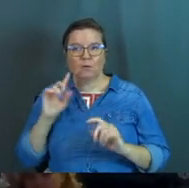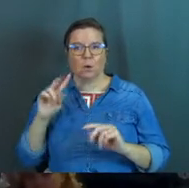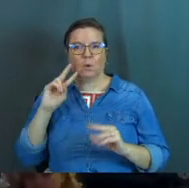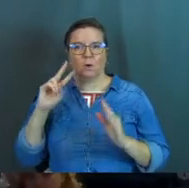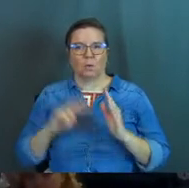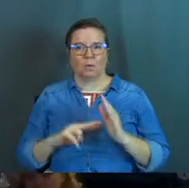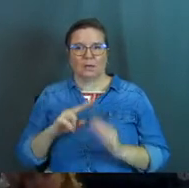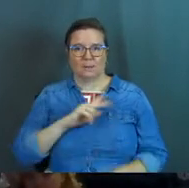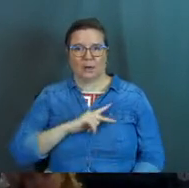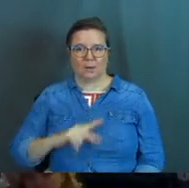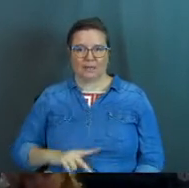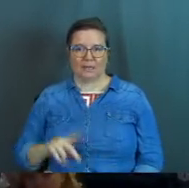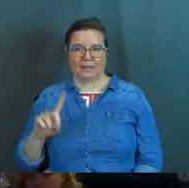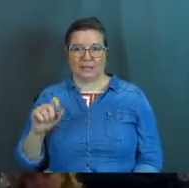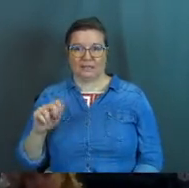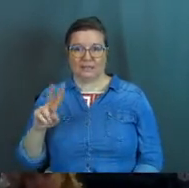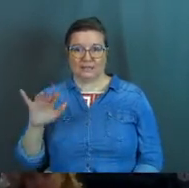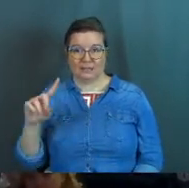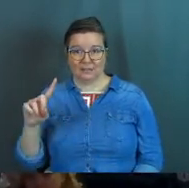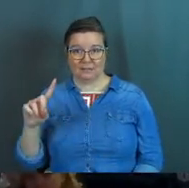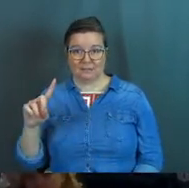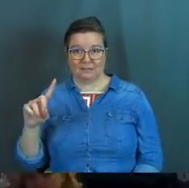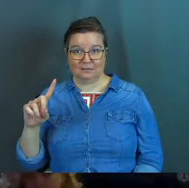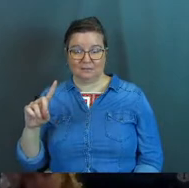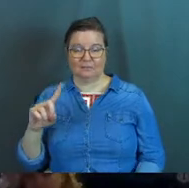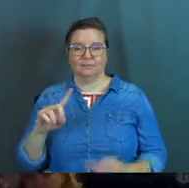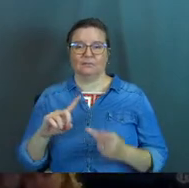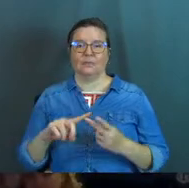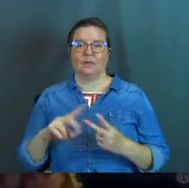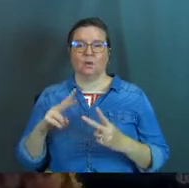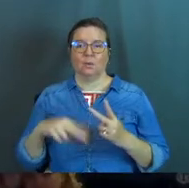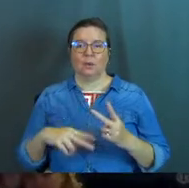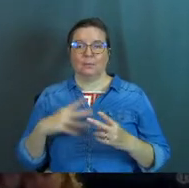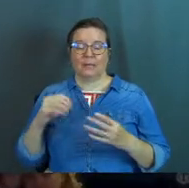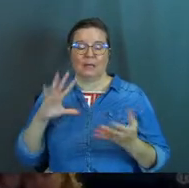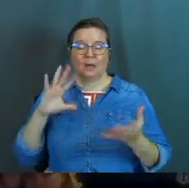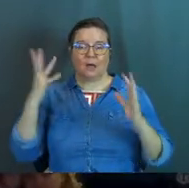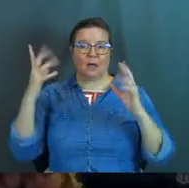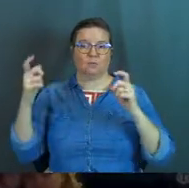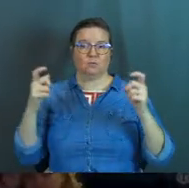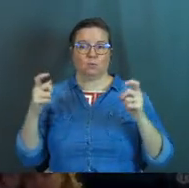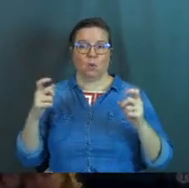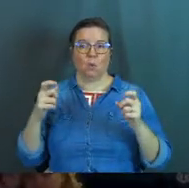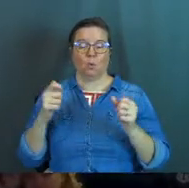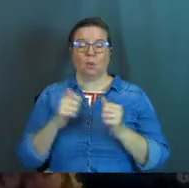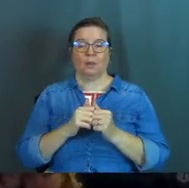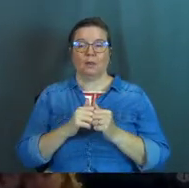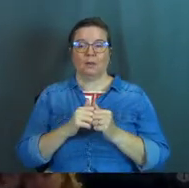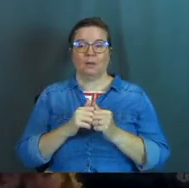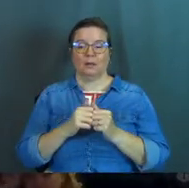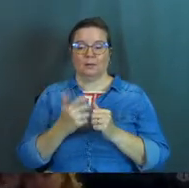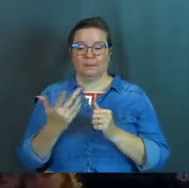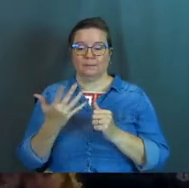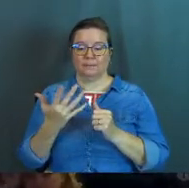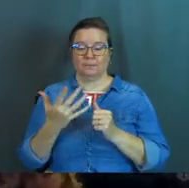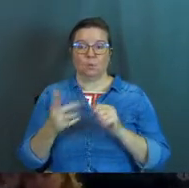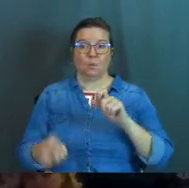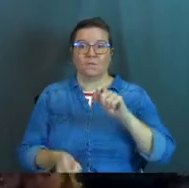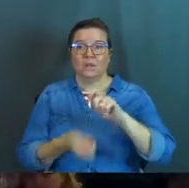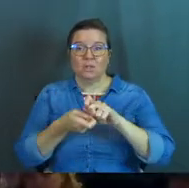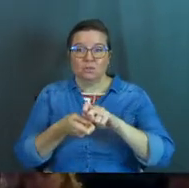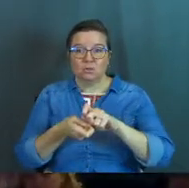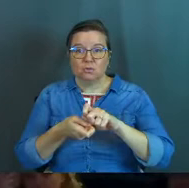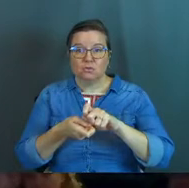read about King David. Amen? If you want to read about being out of control in